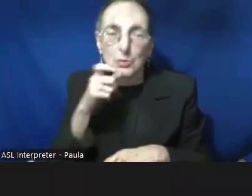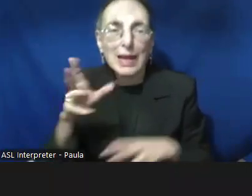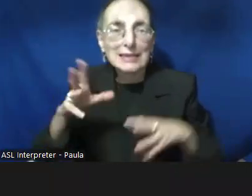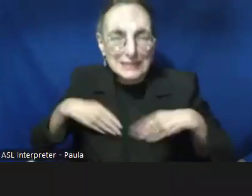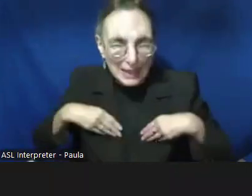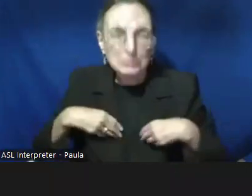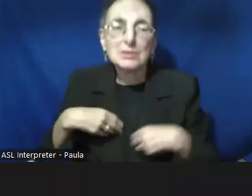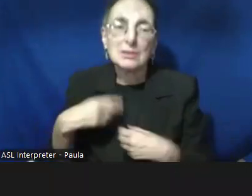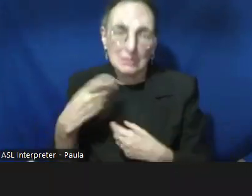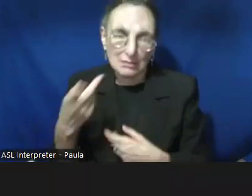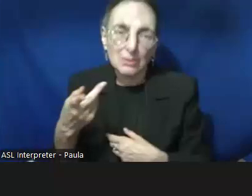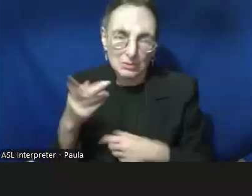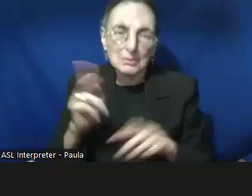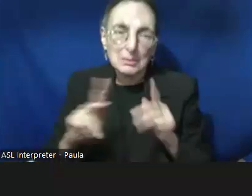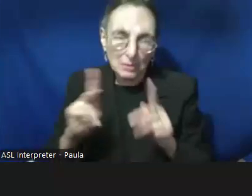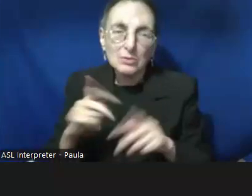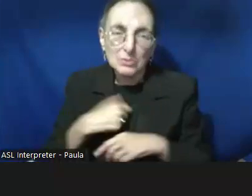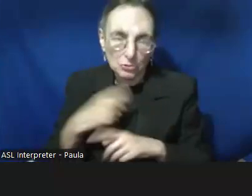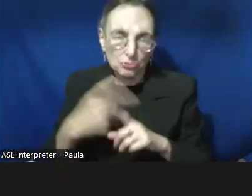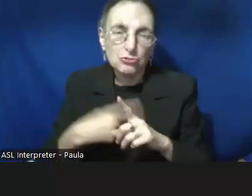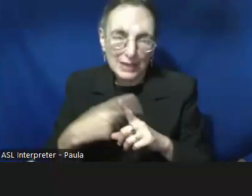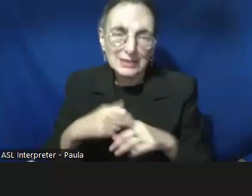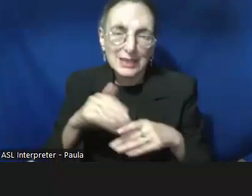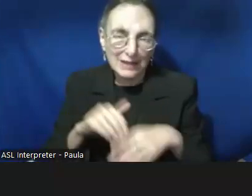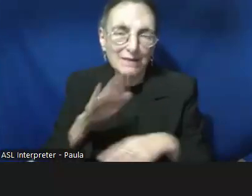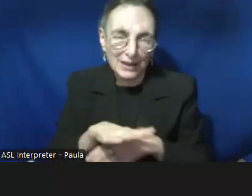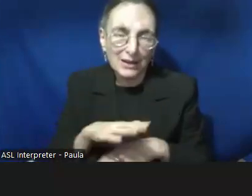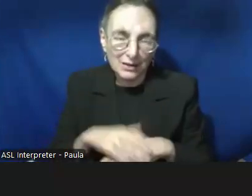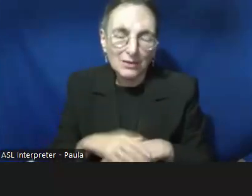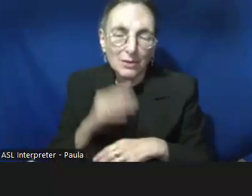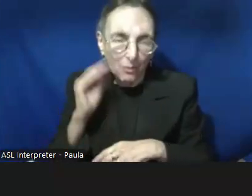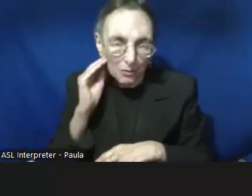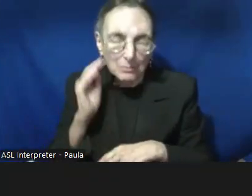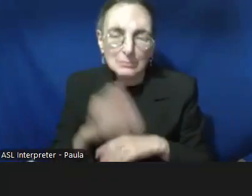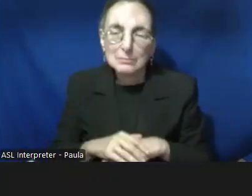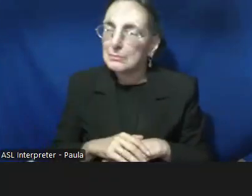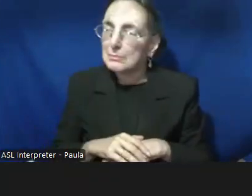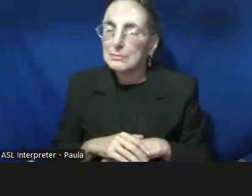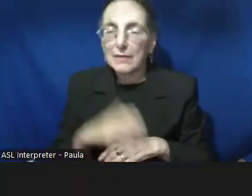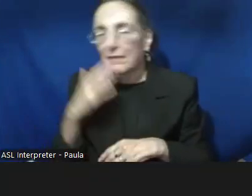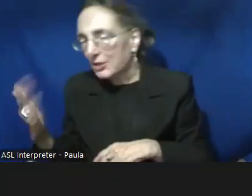Thank you. Next, I'm going to go to Patty next.